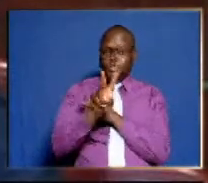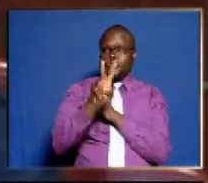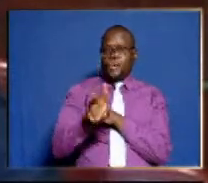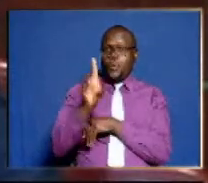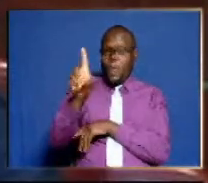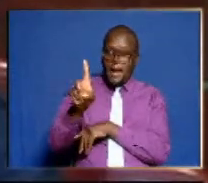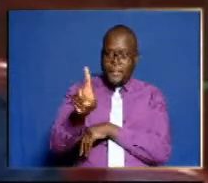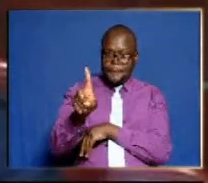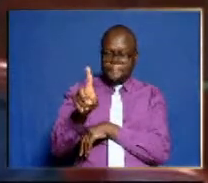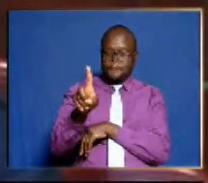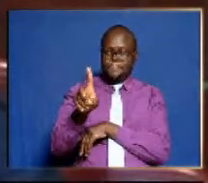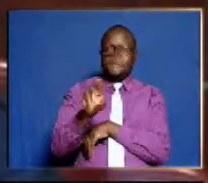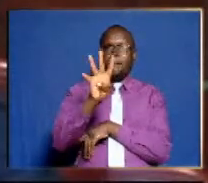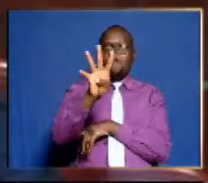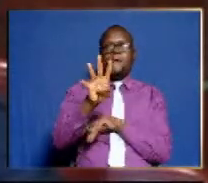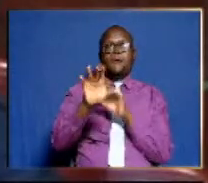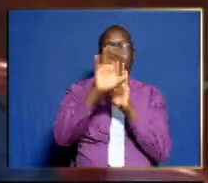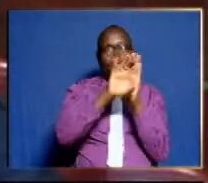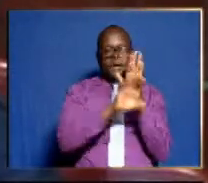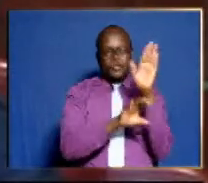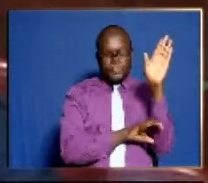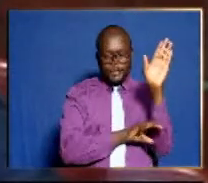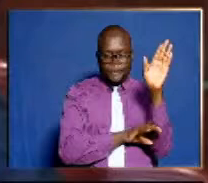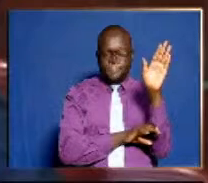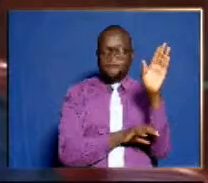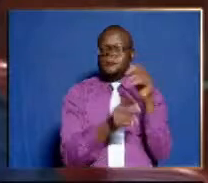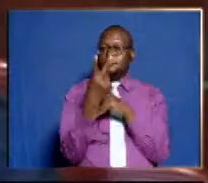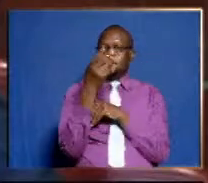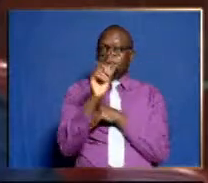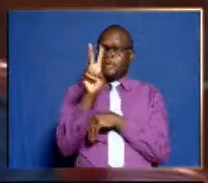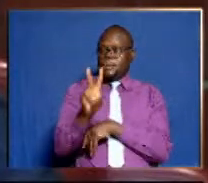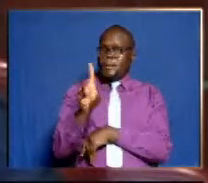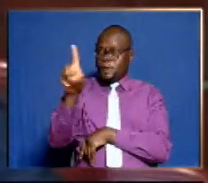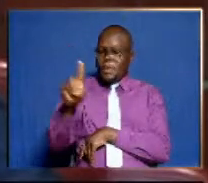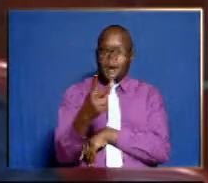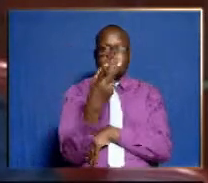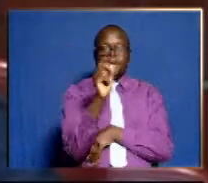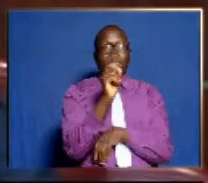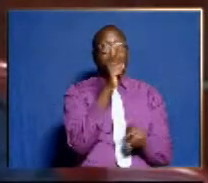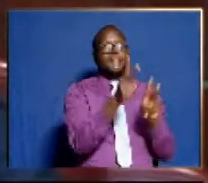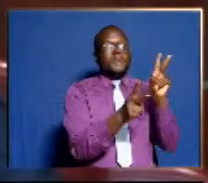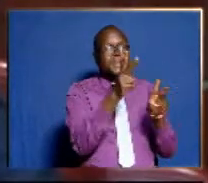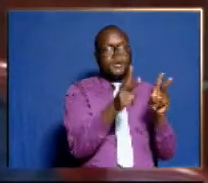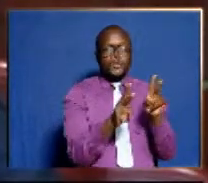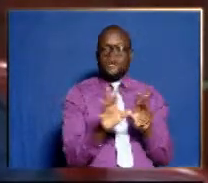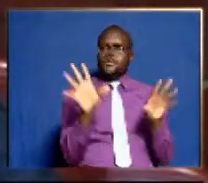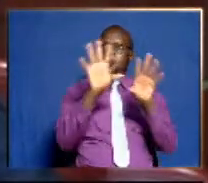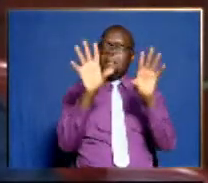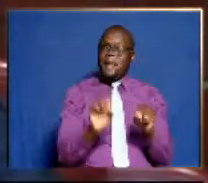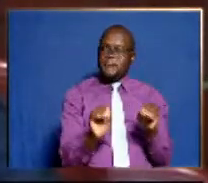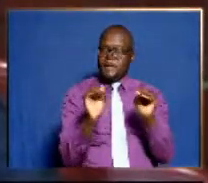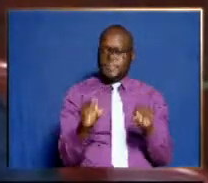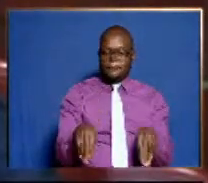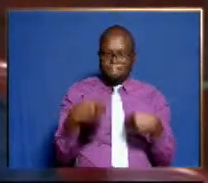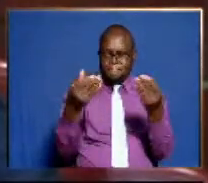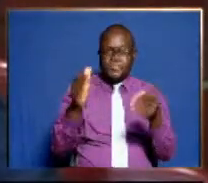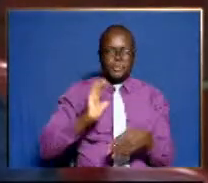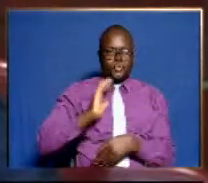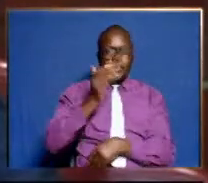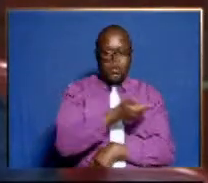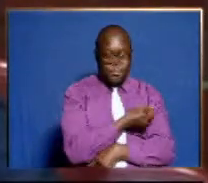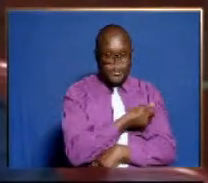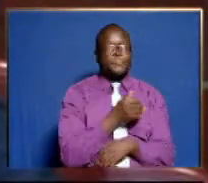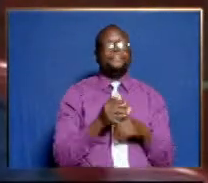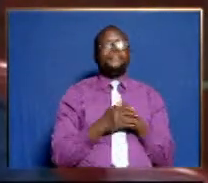221(4) of the Constitution, the 2021-2022 budget estimates were committed to the Budget and Appropriations